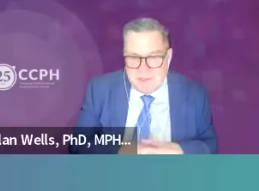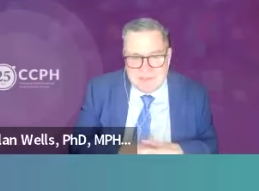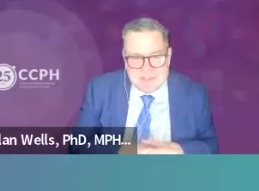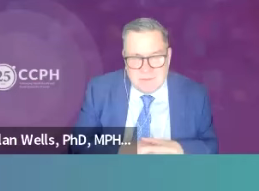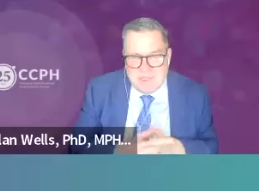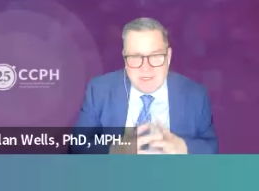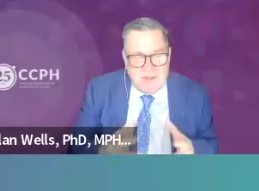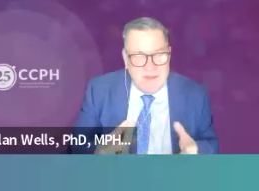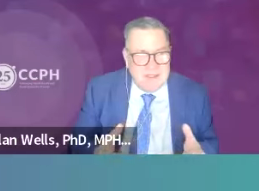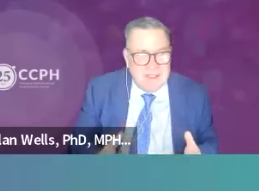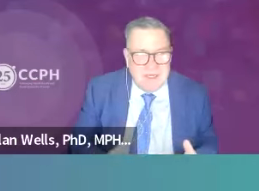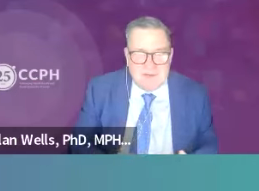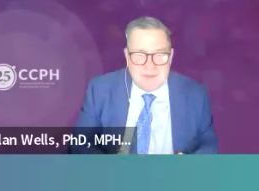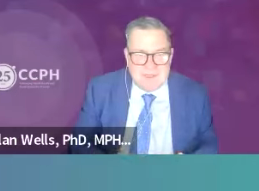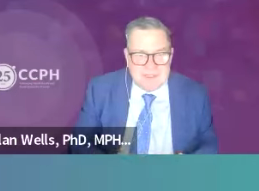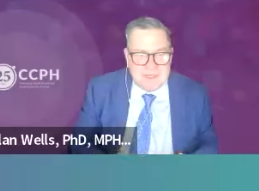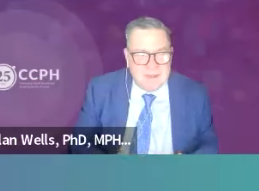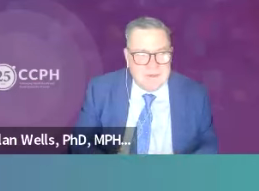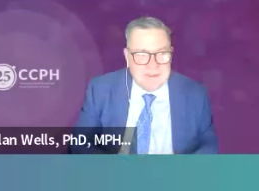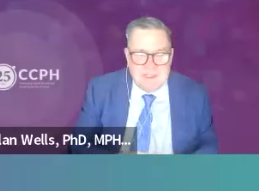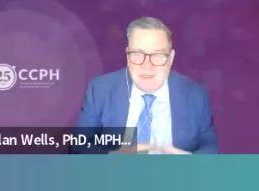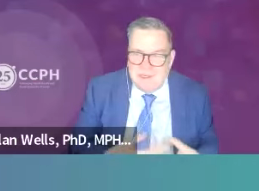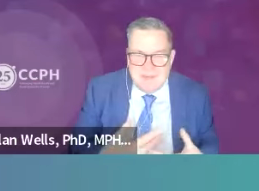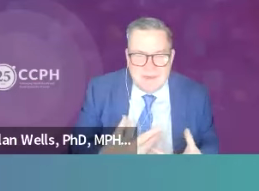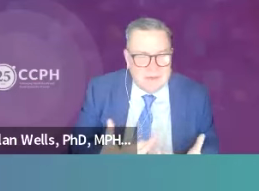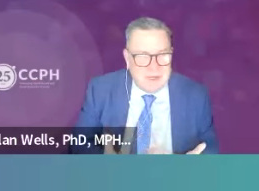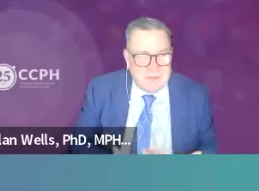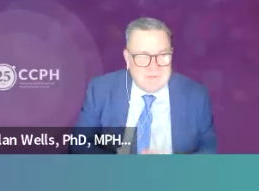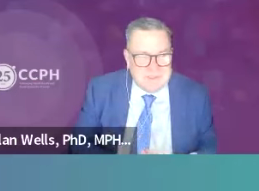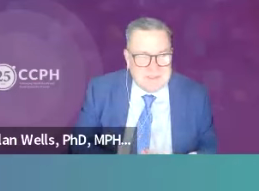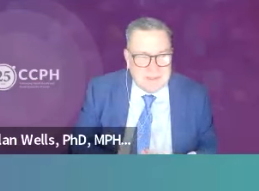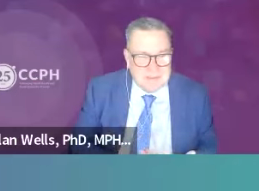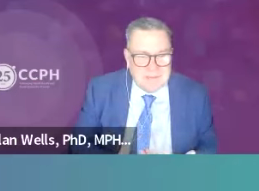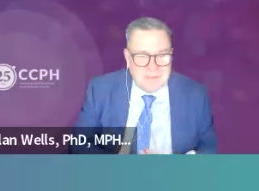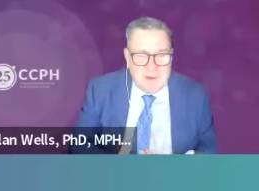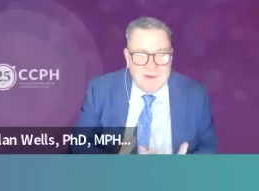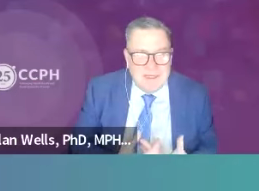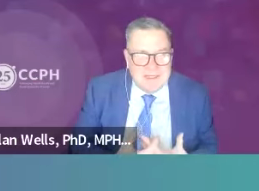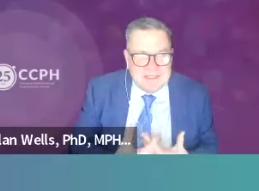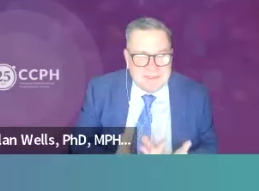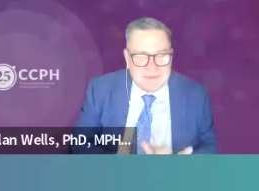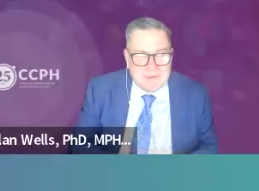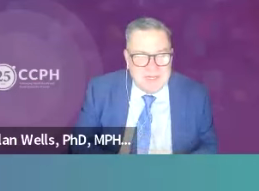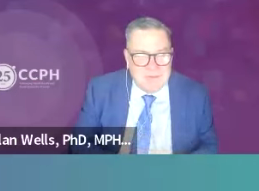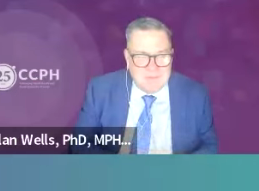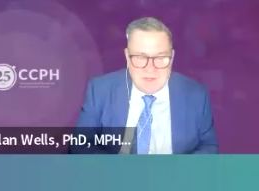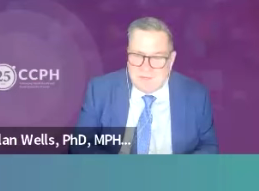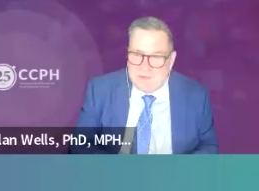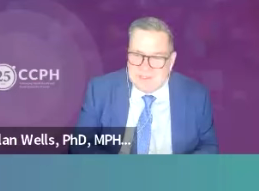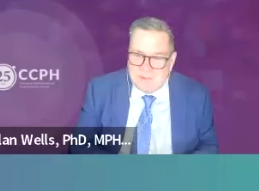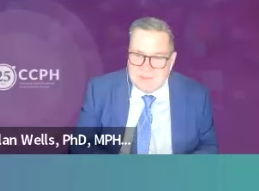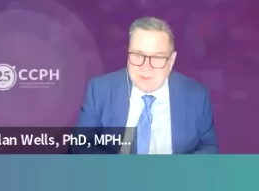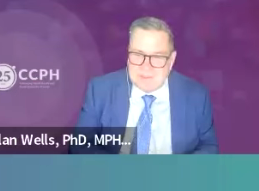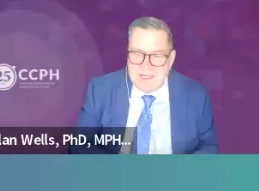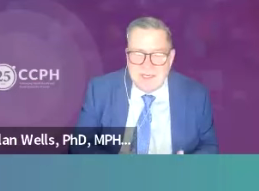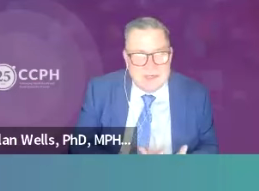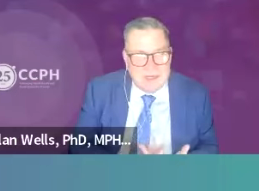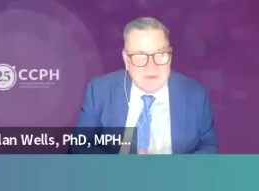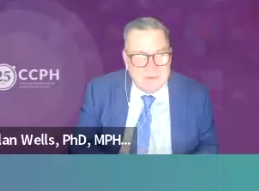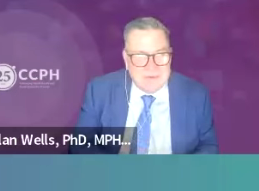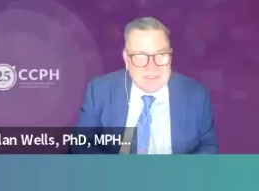at mentoring so many up-and-coming scholars, keeping on top of the scholarship. And it's been a true labor of love, raising